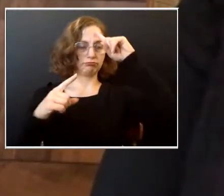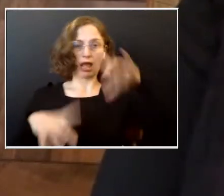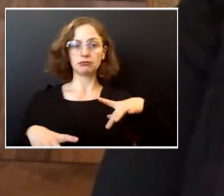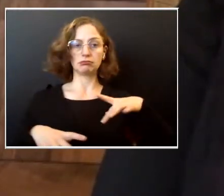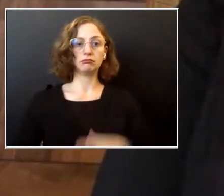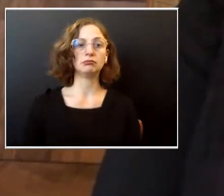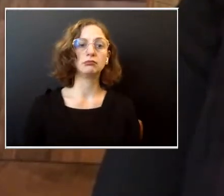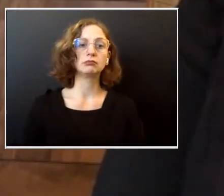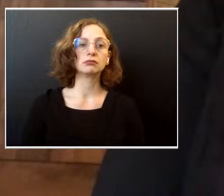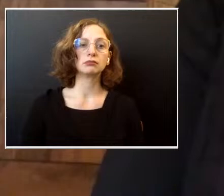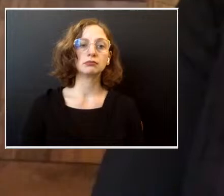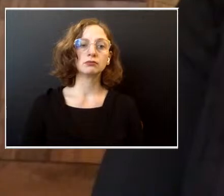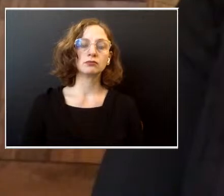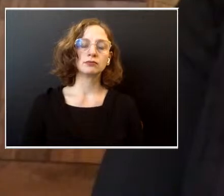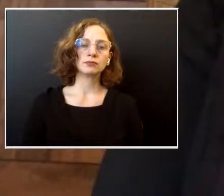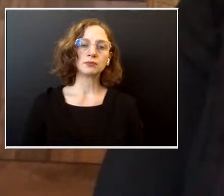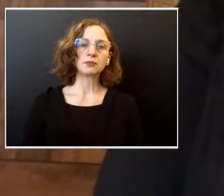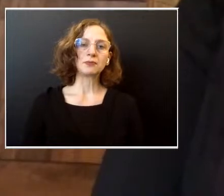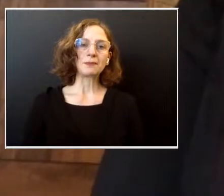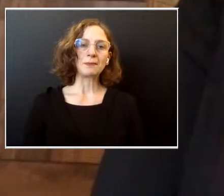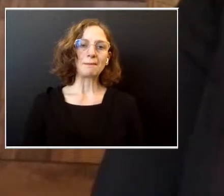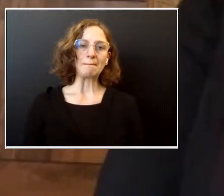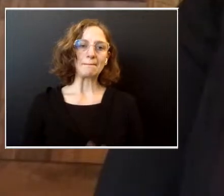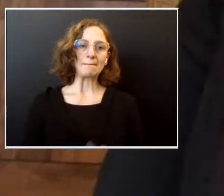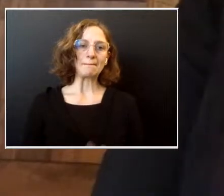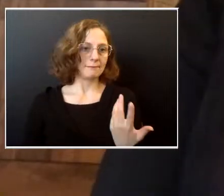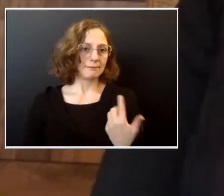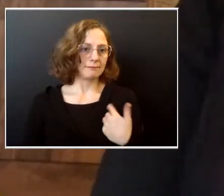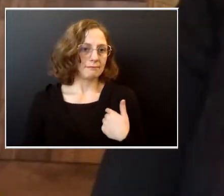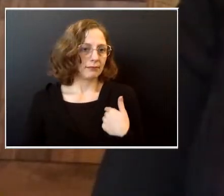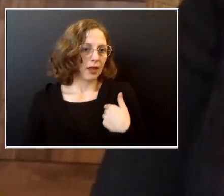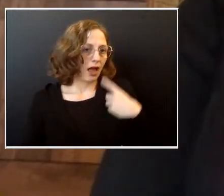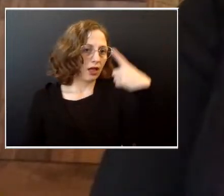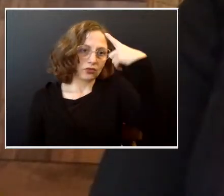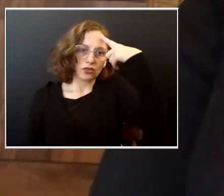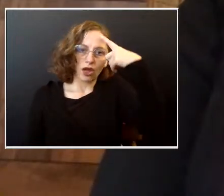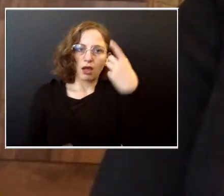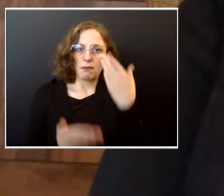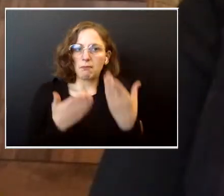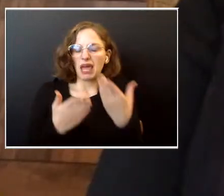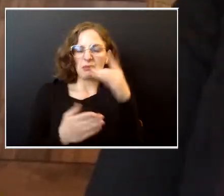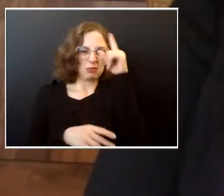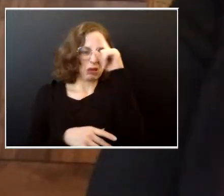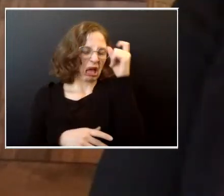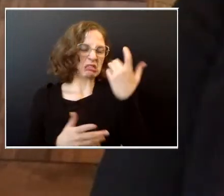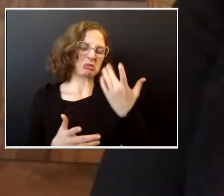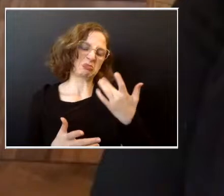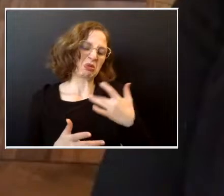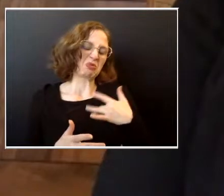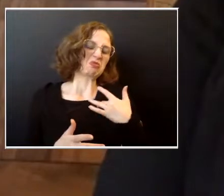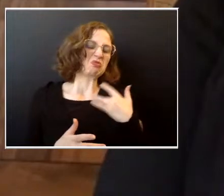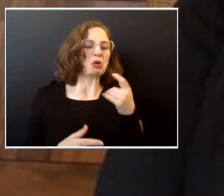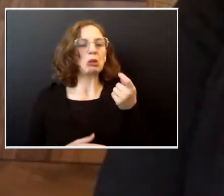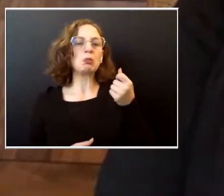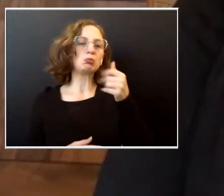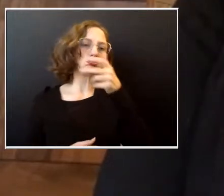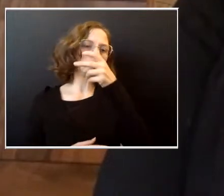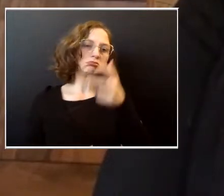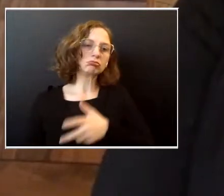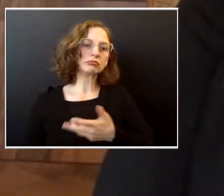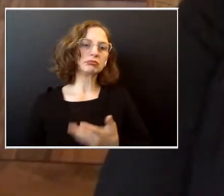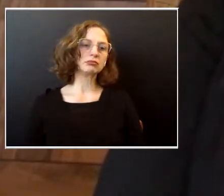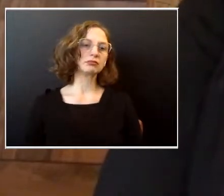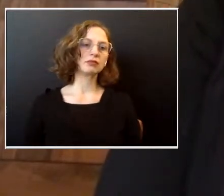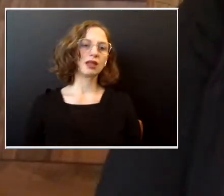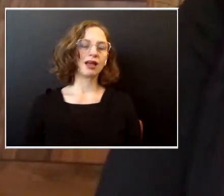And I just thought maybe it was because I wasn't feeling good, or, I didn't really